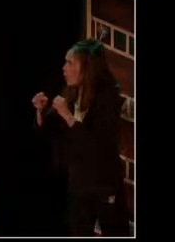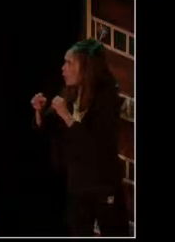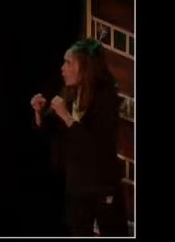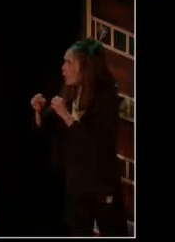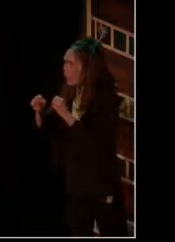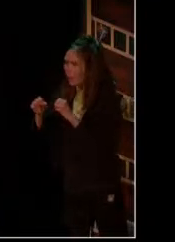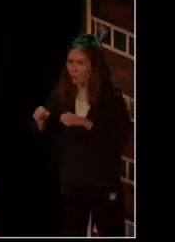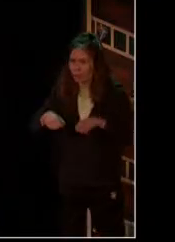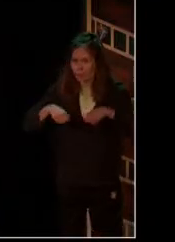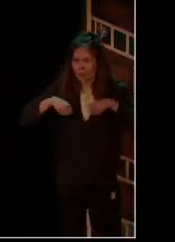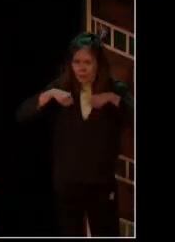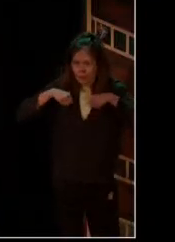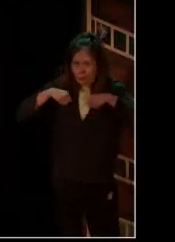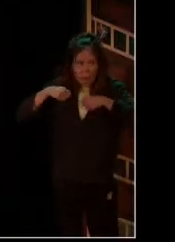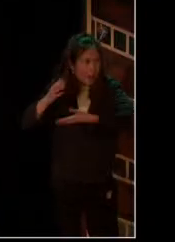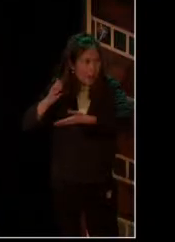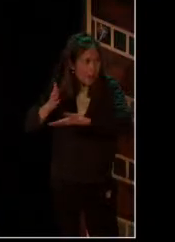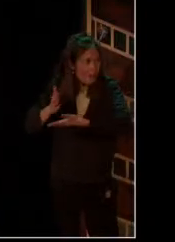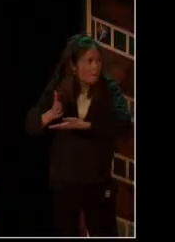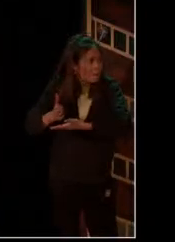Dreams are toys,